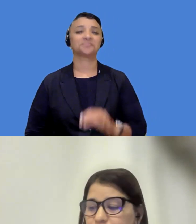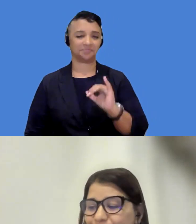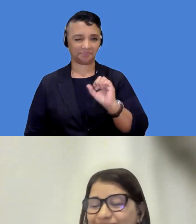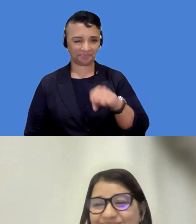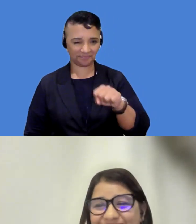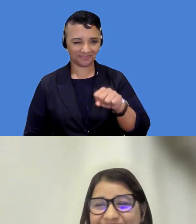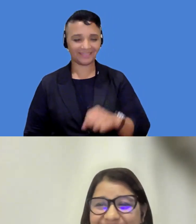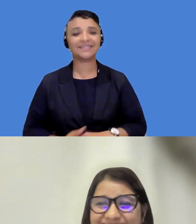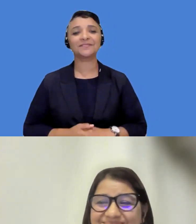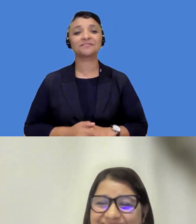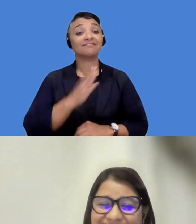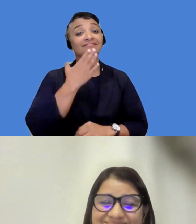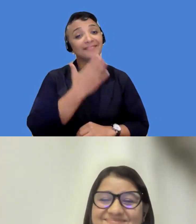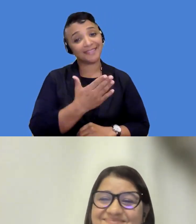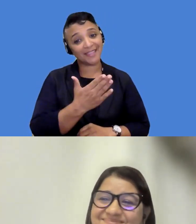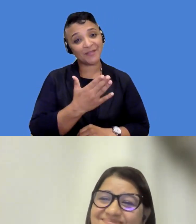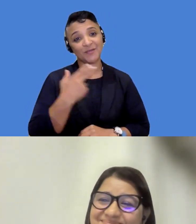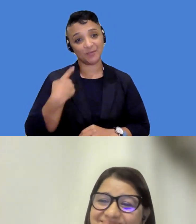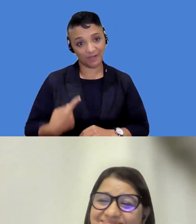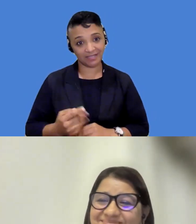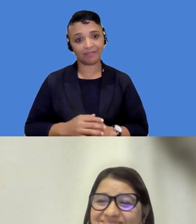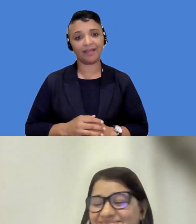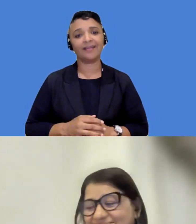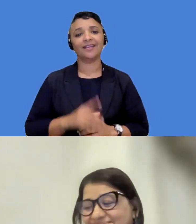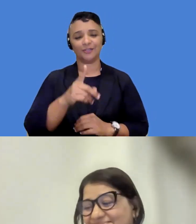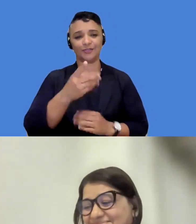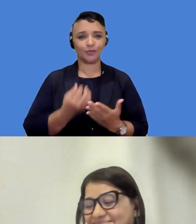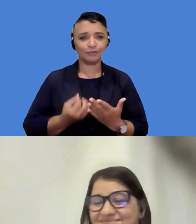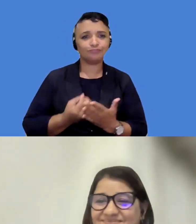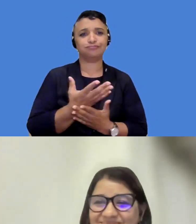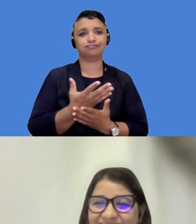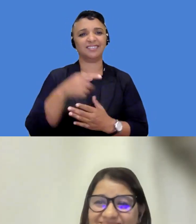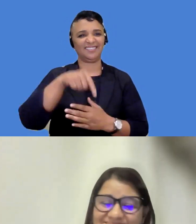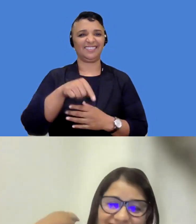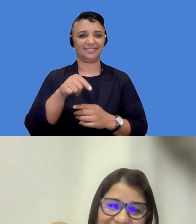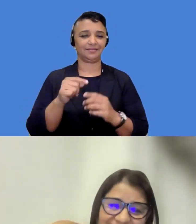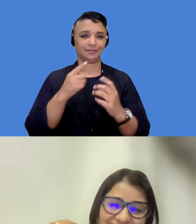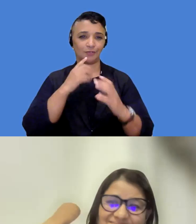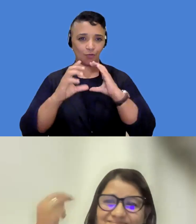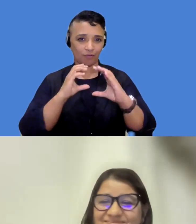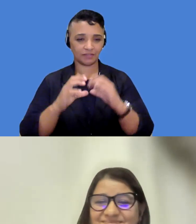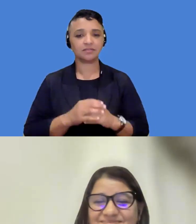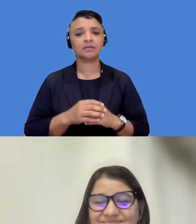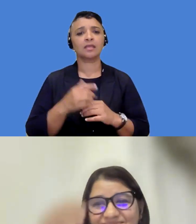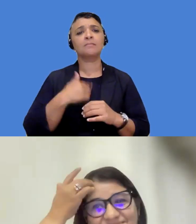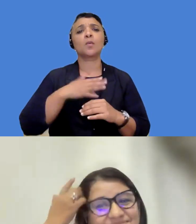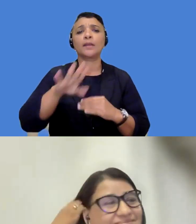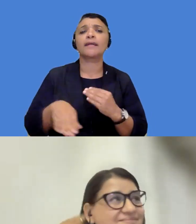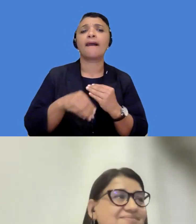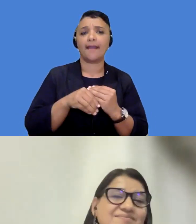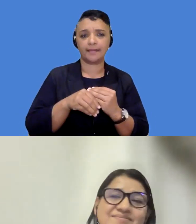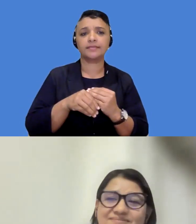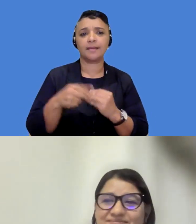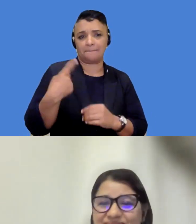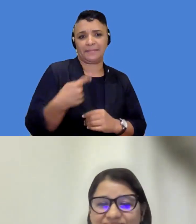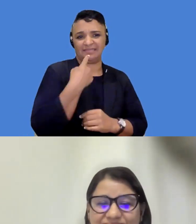much, Pratima, for starting this conversation. To add to what Pratima mentioned,